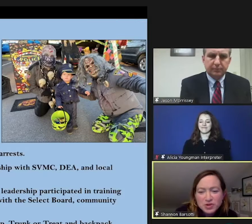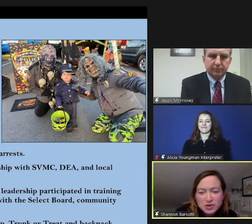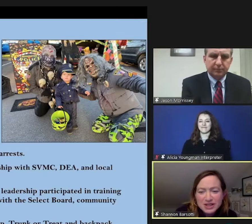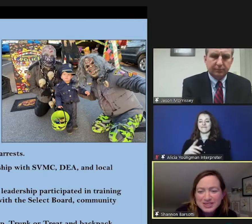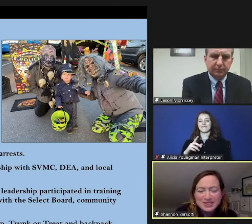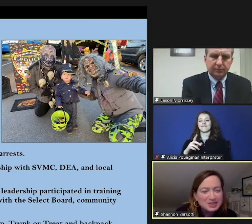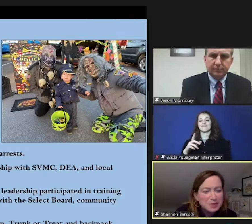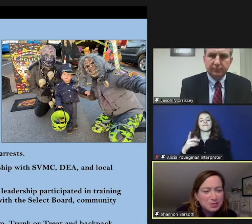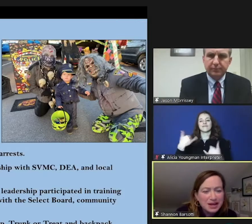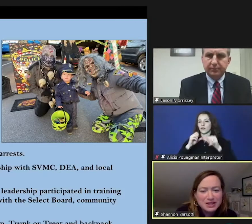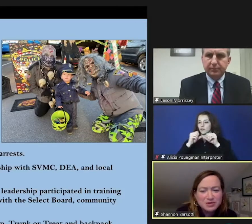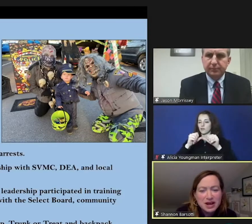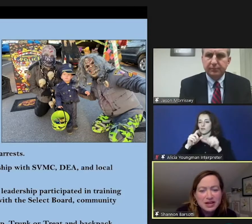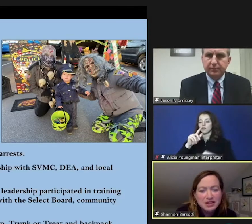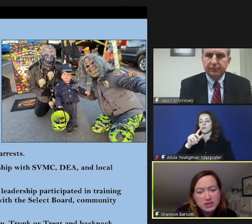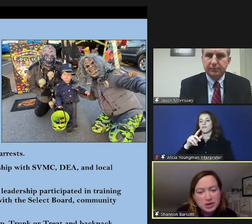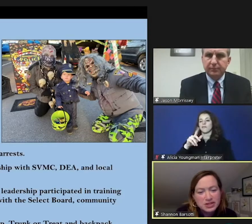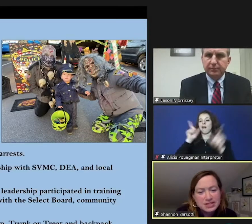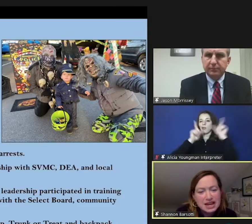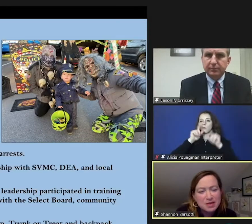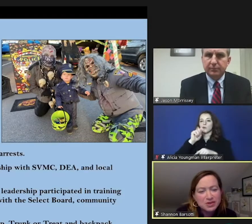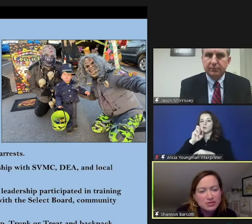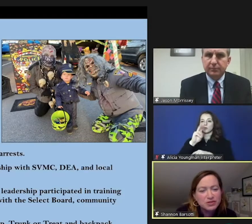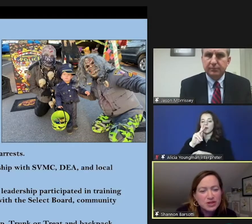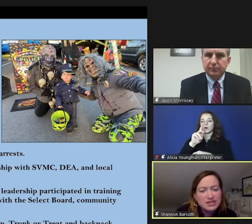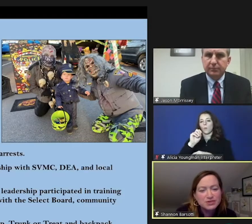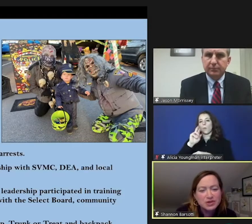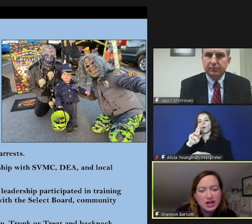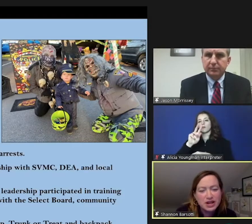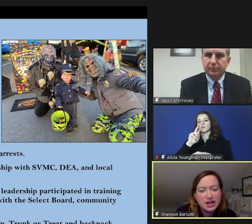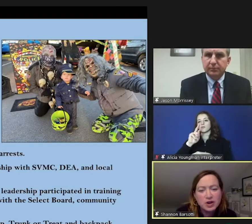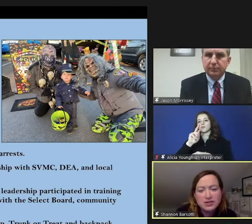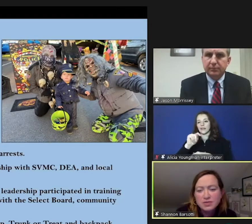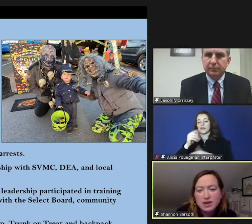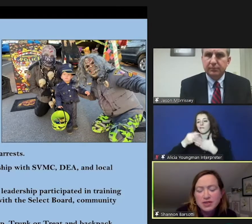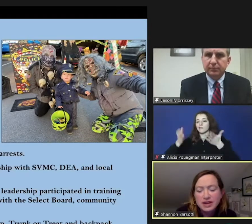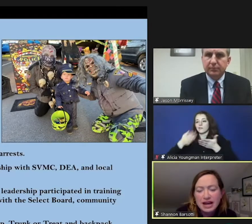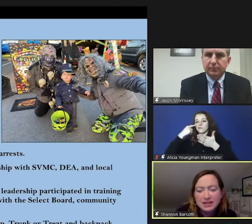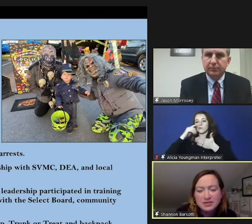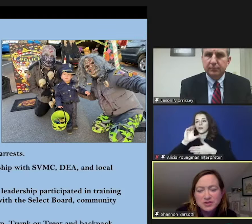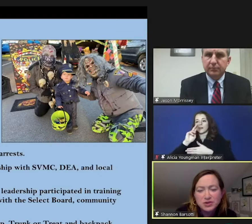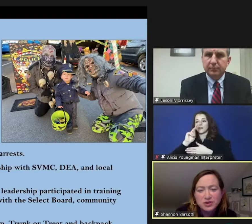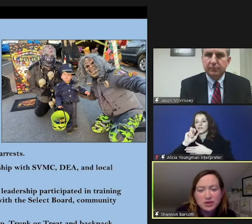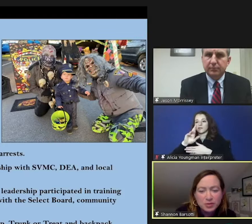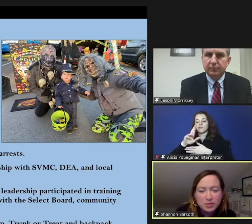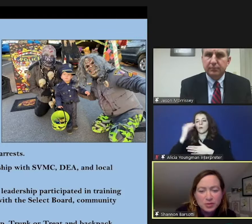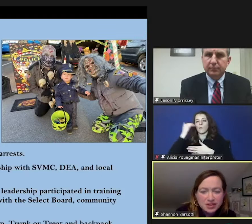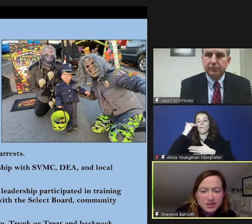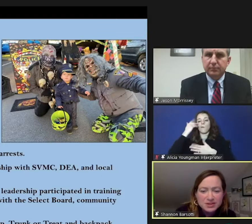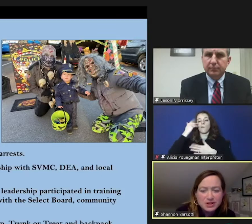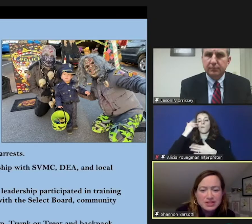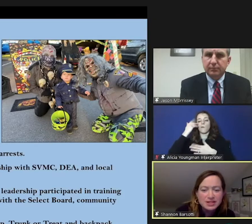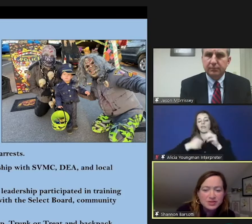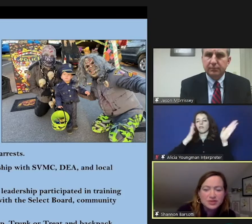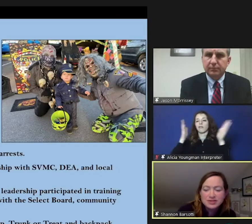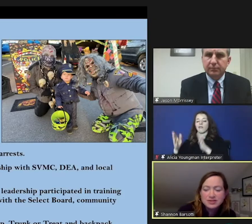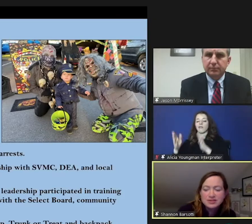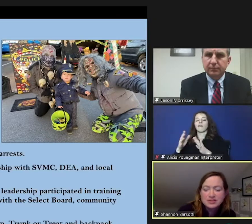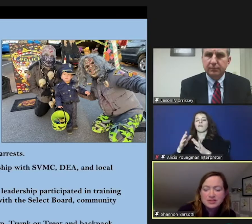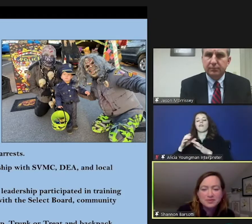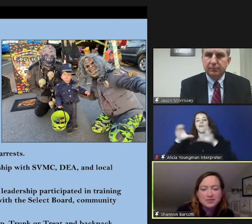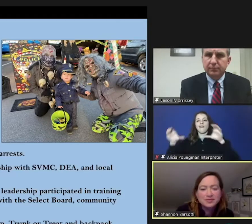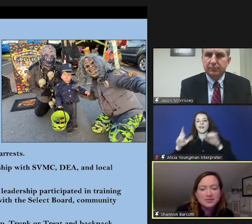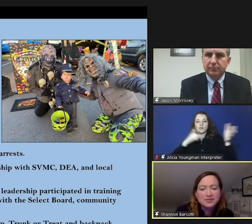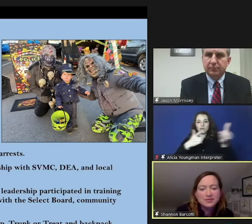Trunk or Treat, Backpack Giveaway, New Experience Camp, fundraising for Cancer Awareness Month, and active shooter preparedness